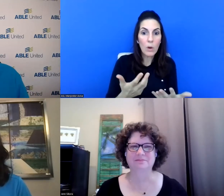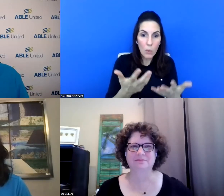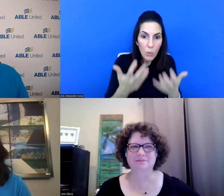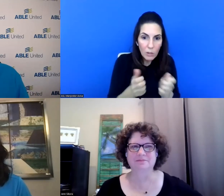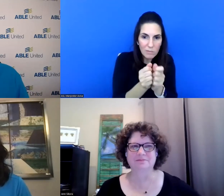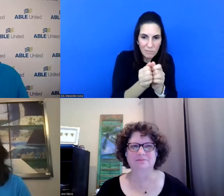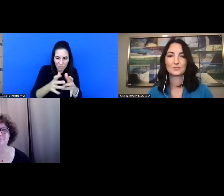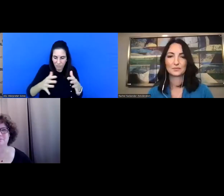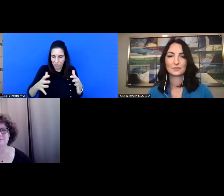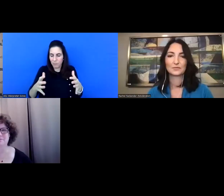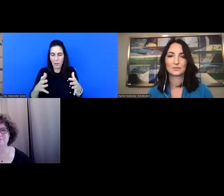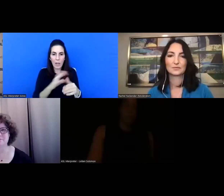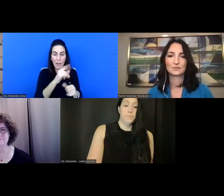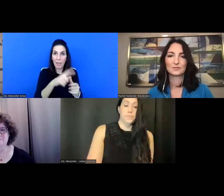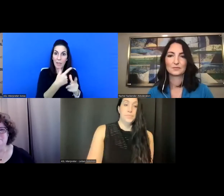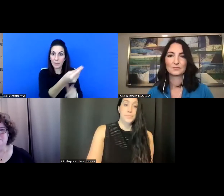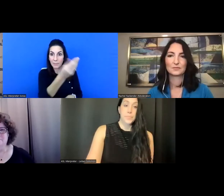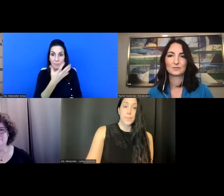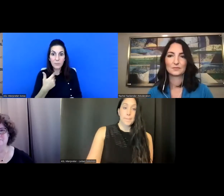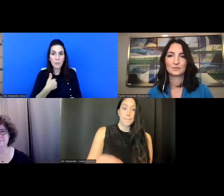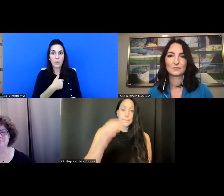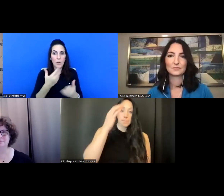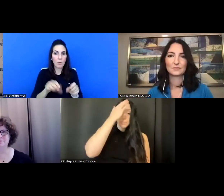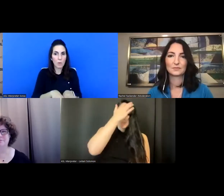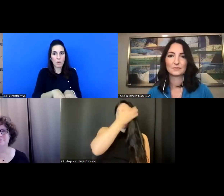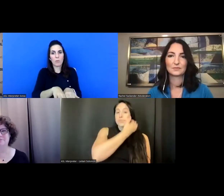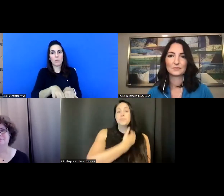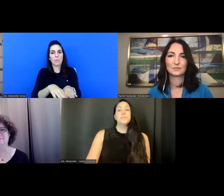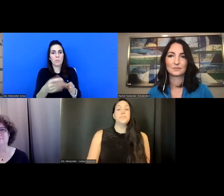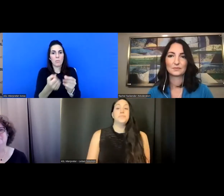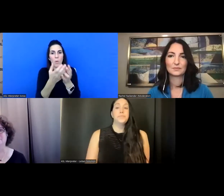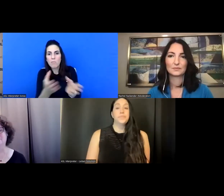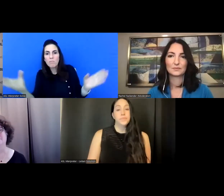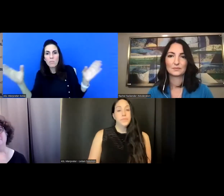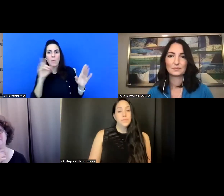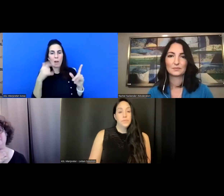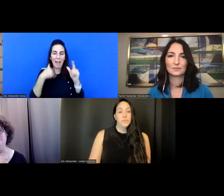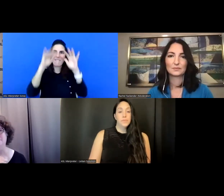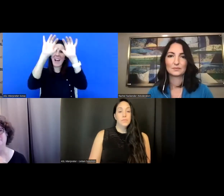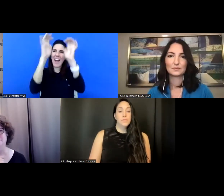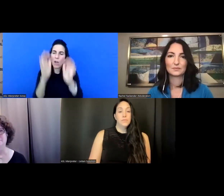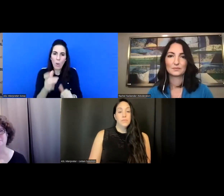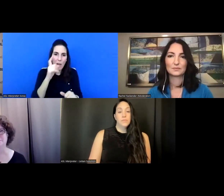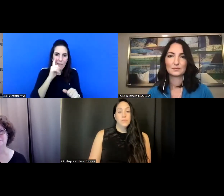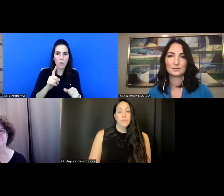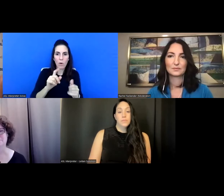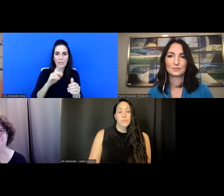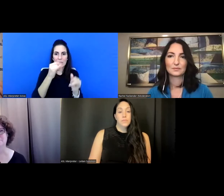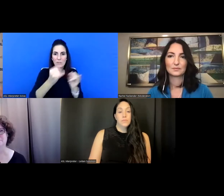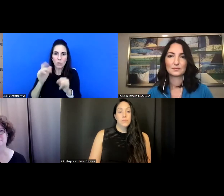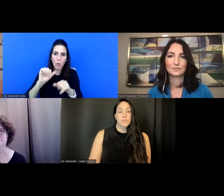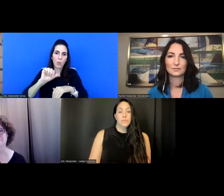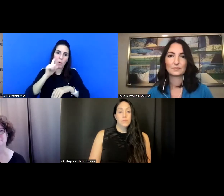and they actually came back and said, okay, well, let's broaden this and create a hierarchy of individuals who could establish an account, from